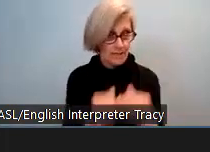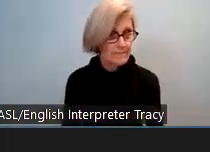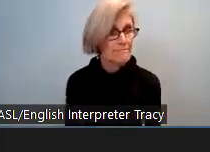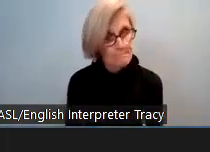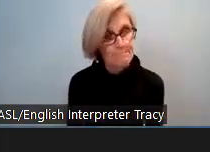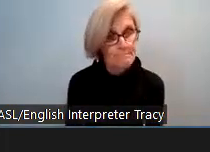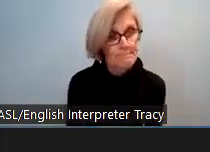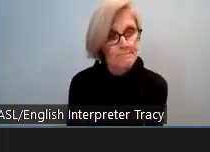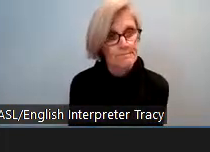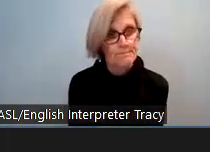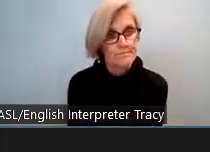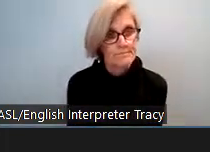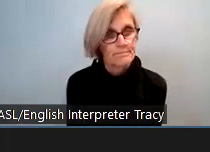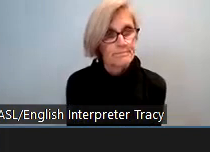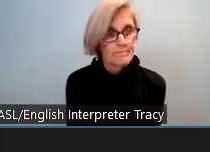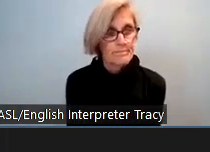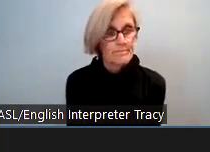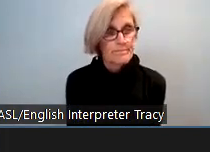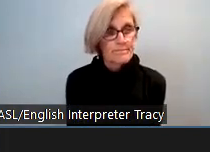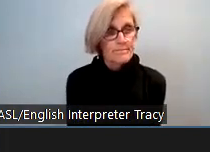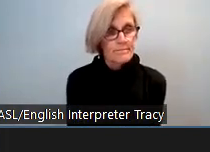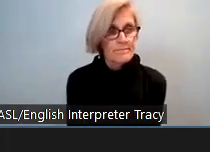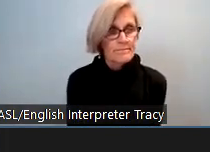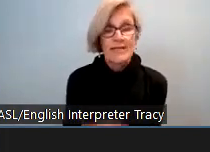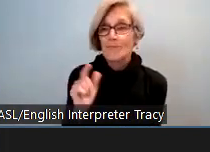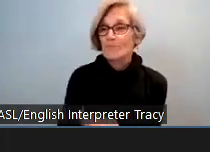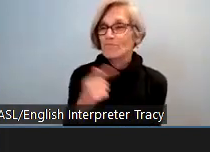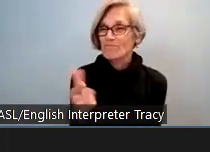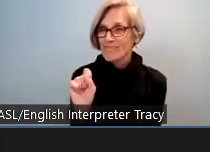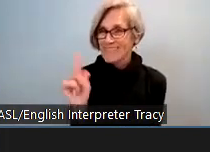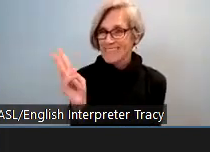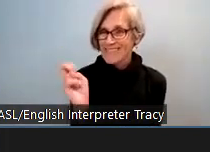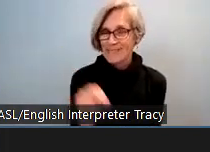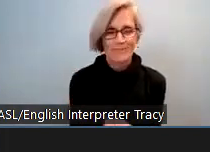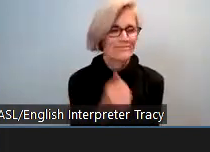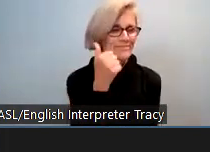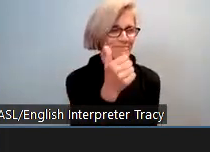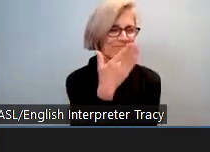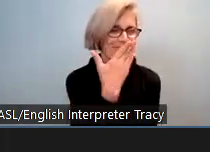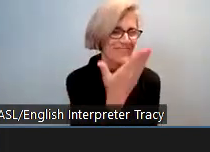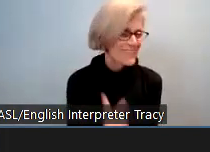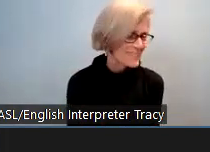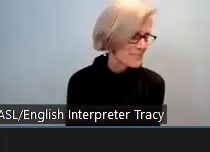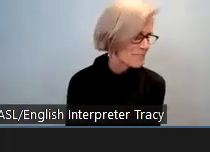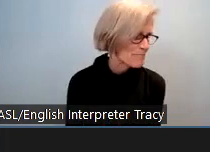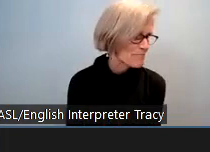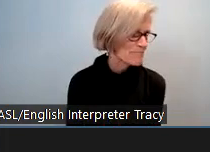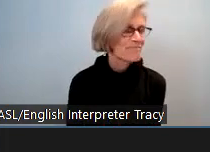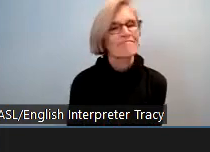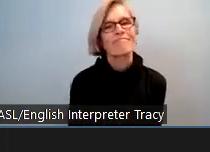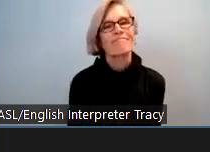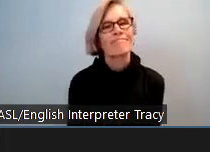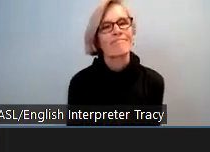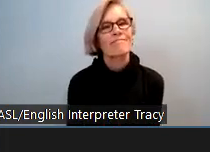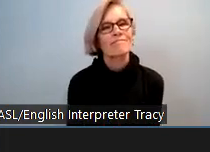Next slide, please. And I'll hand it back to Stephen at this point. Great, thanks, Elena. So the remainder of the presentation